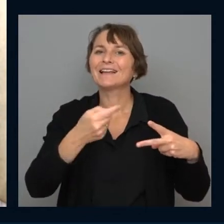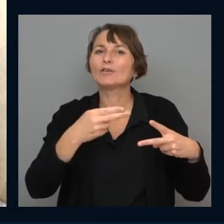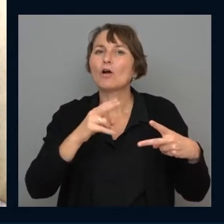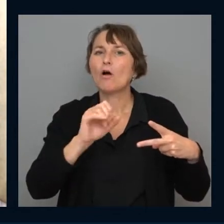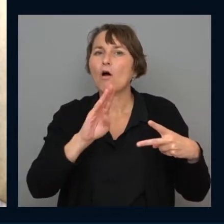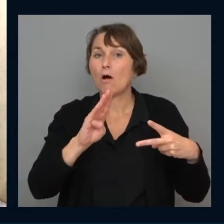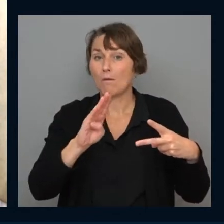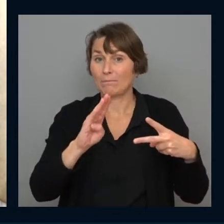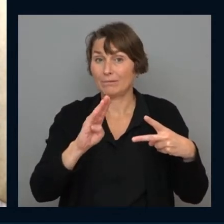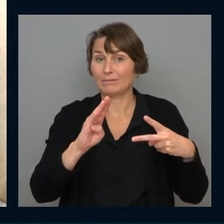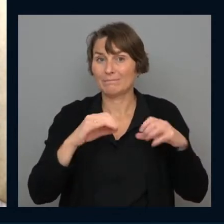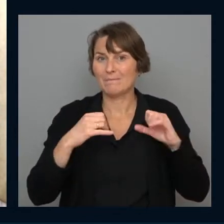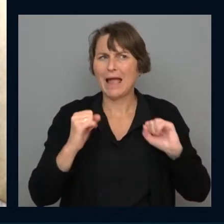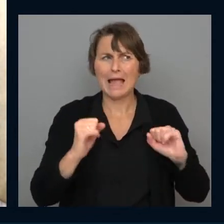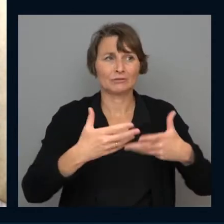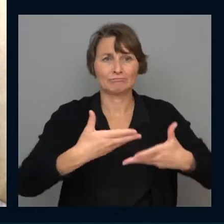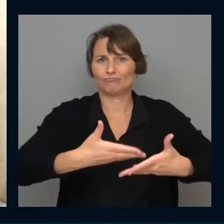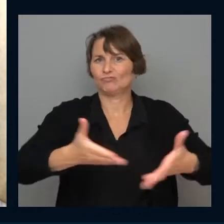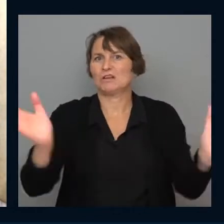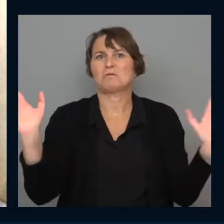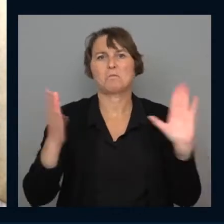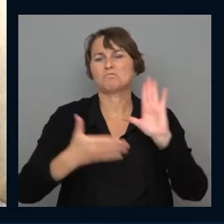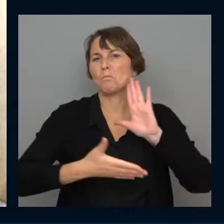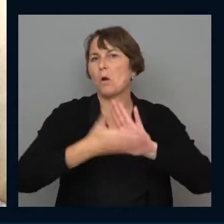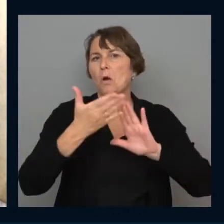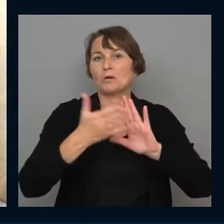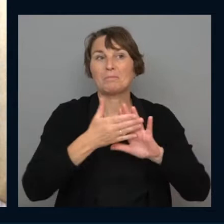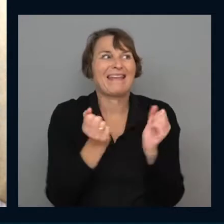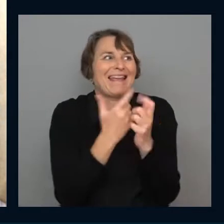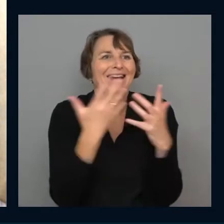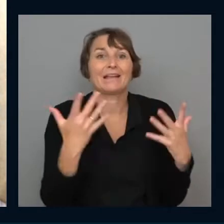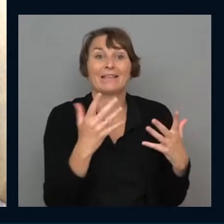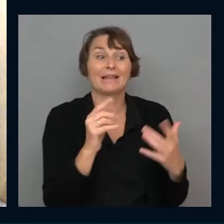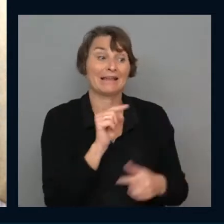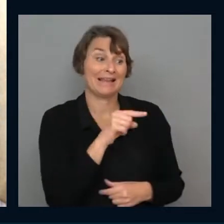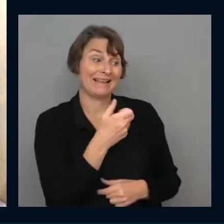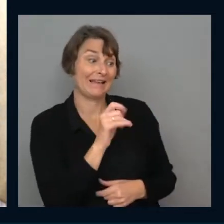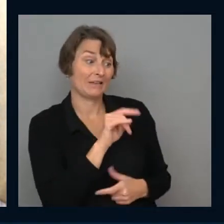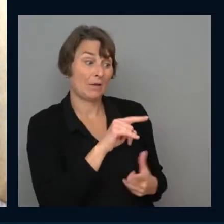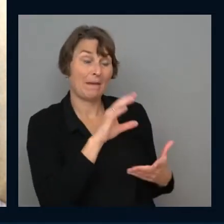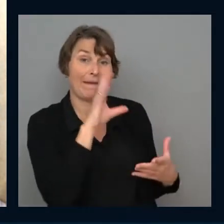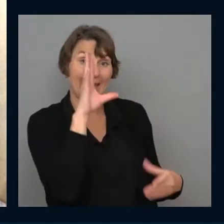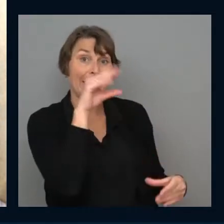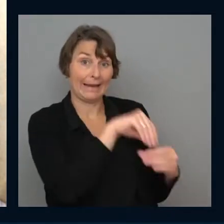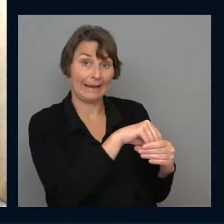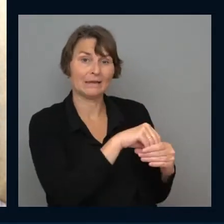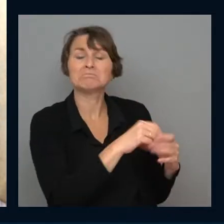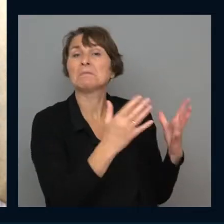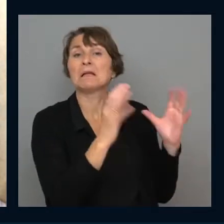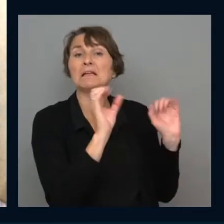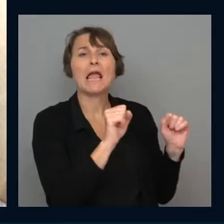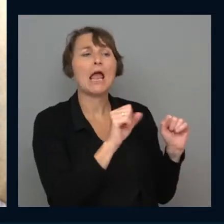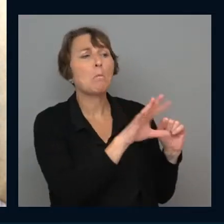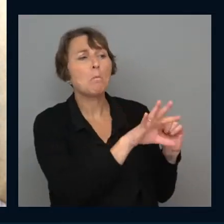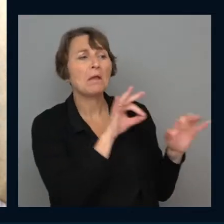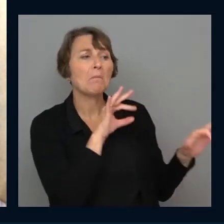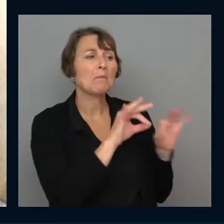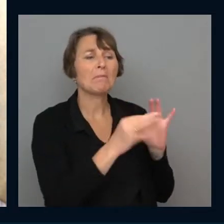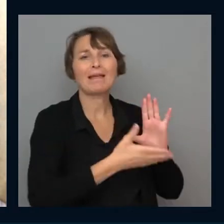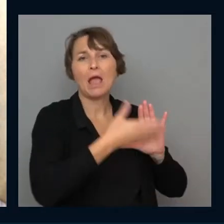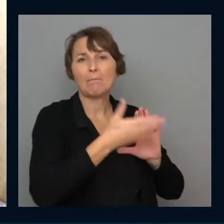automation engine, right? It automates anything inside of GitHub, not just CI/CD, which is kind of what I wanted to show in my